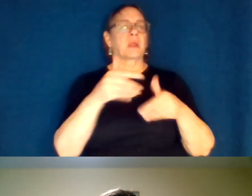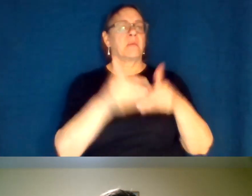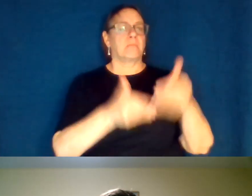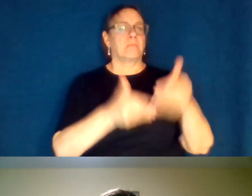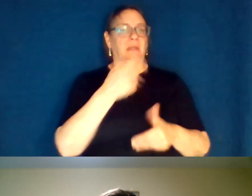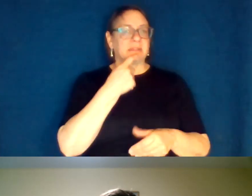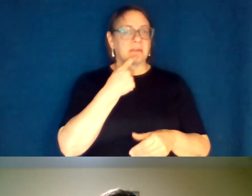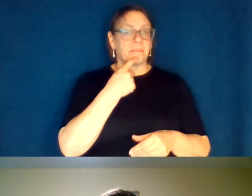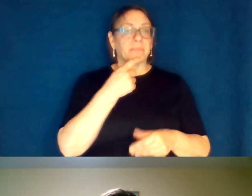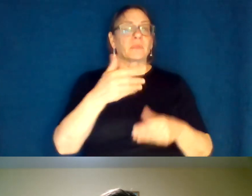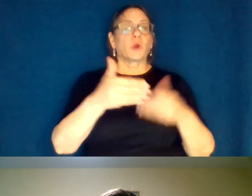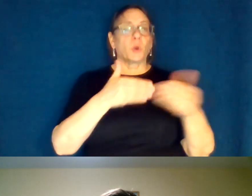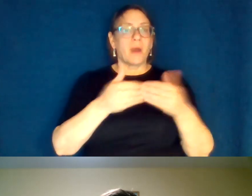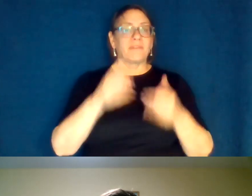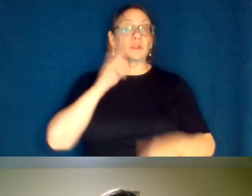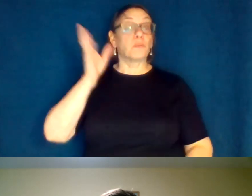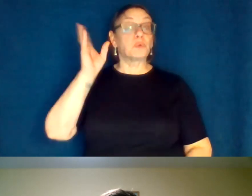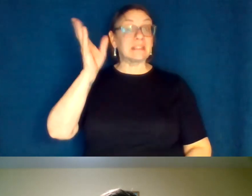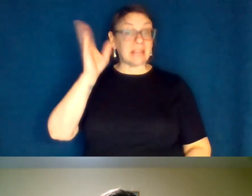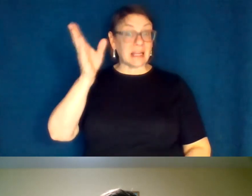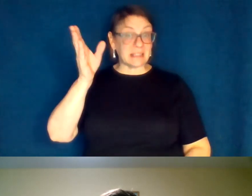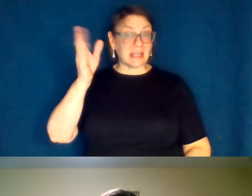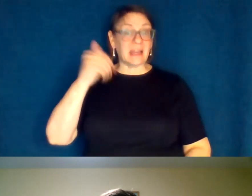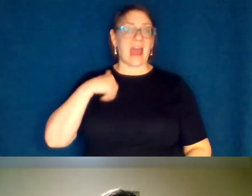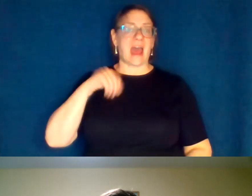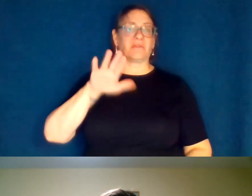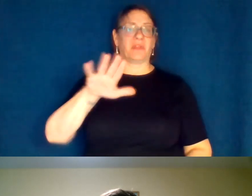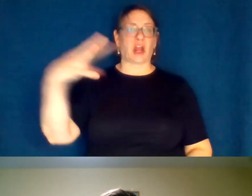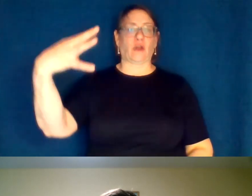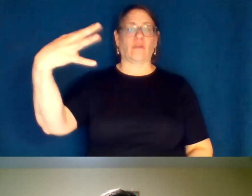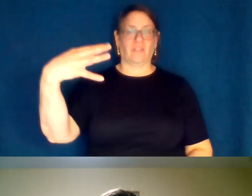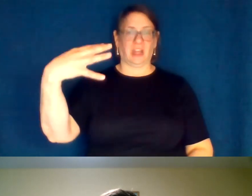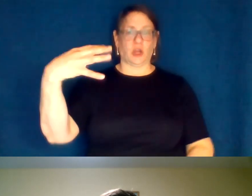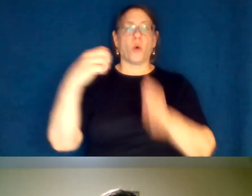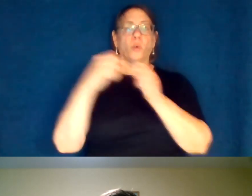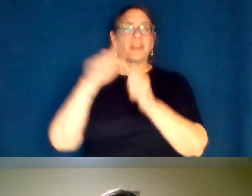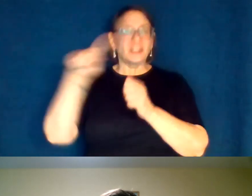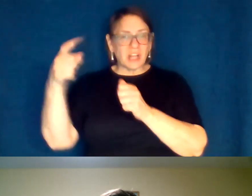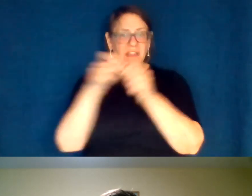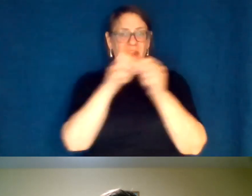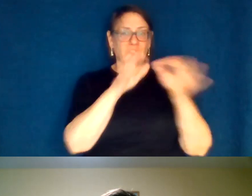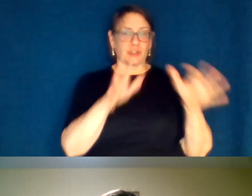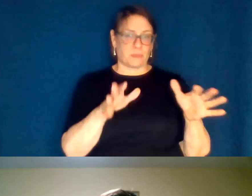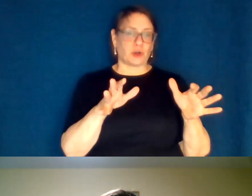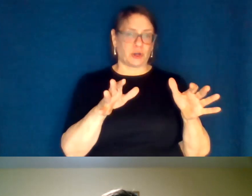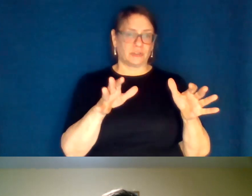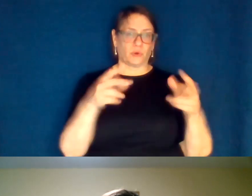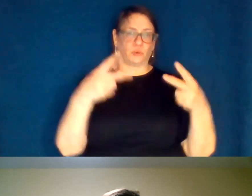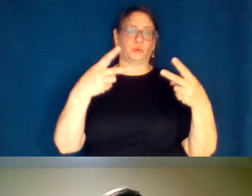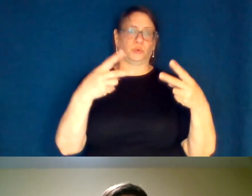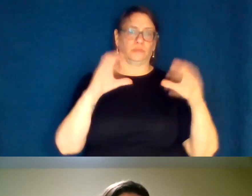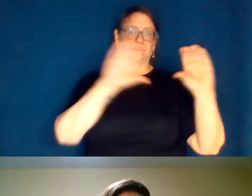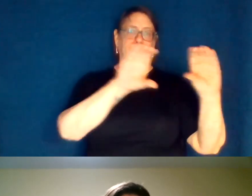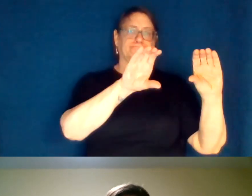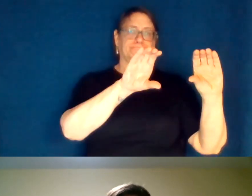So whoever is presenting, if they could just have their video open with the interpreter if we are screen sharing. And I believe